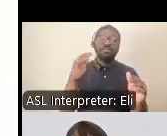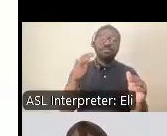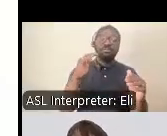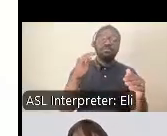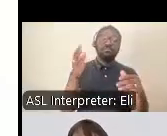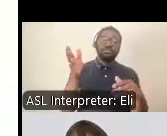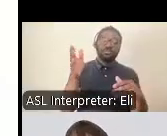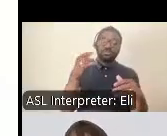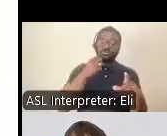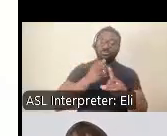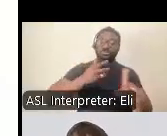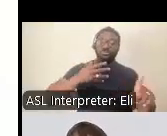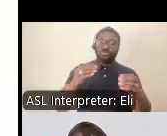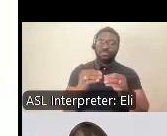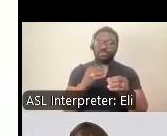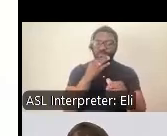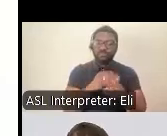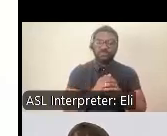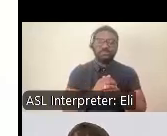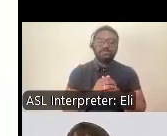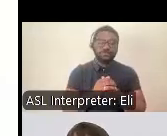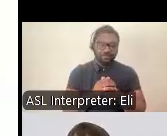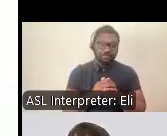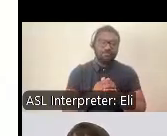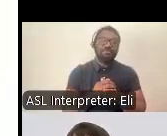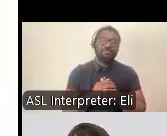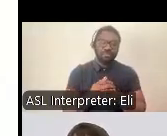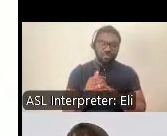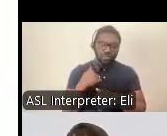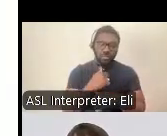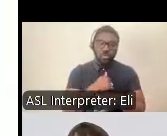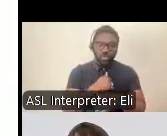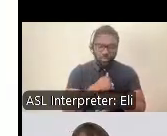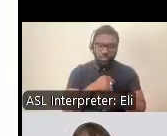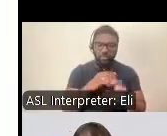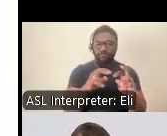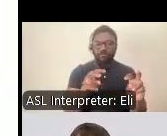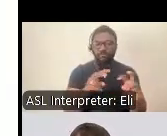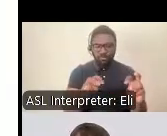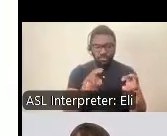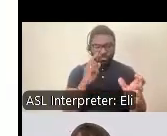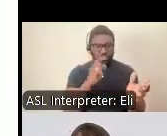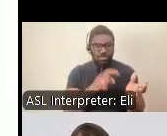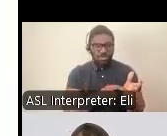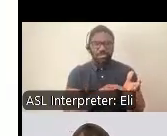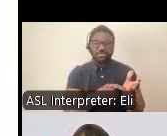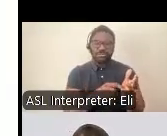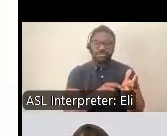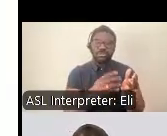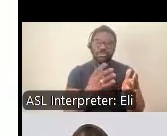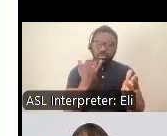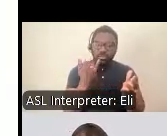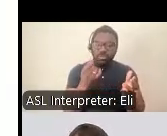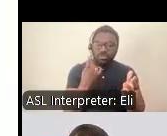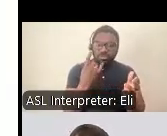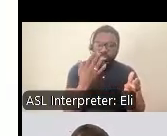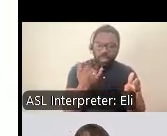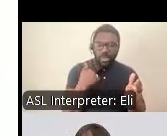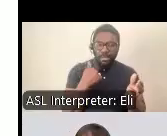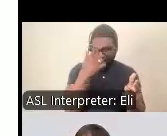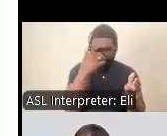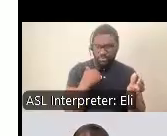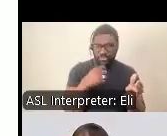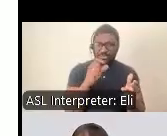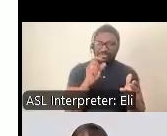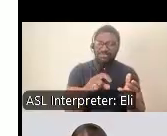but we're going to explore the importance of recognizing and supporting the mental health needs of job seekers, both directly and in collaboration